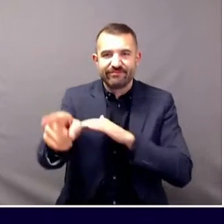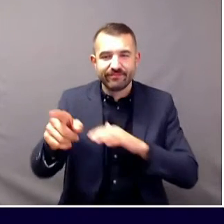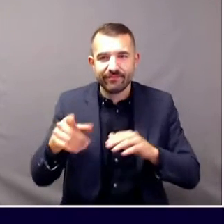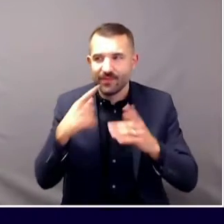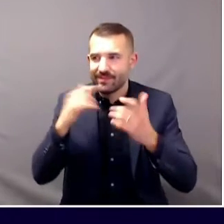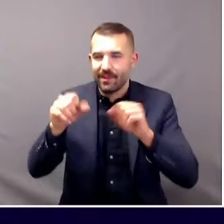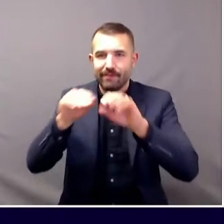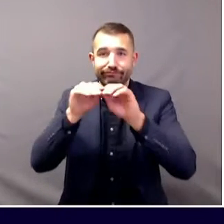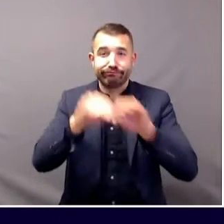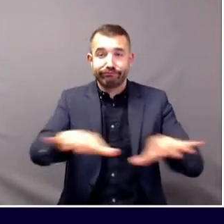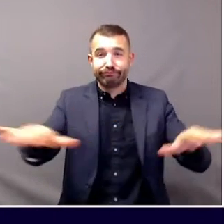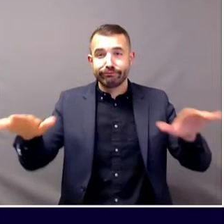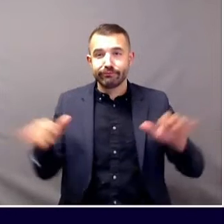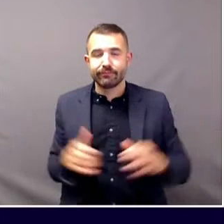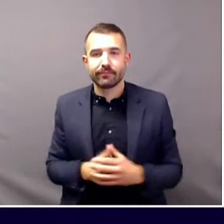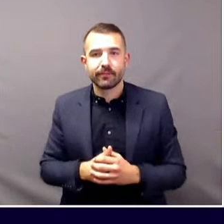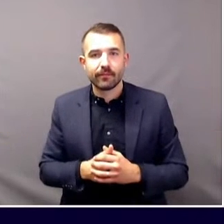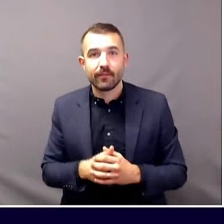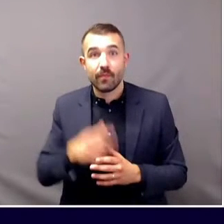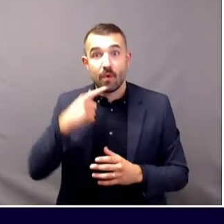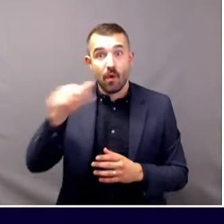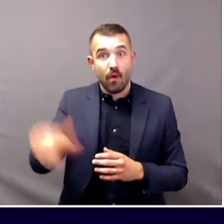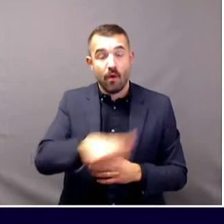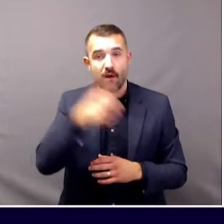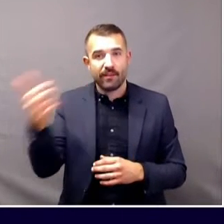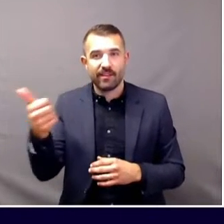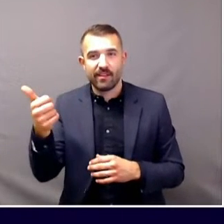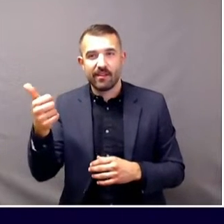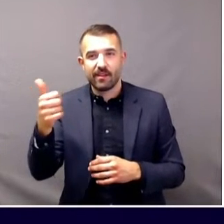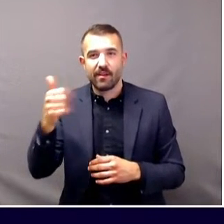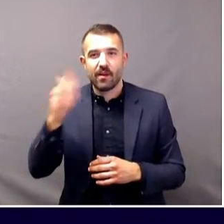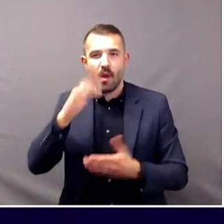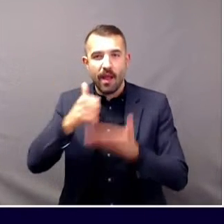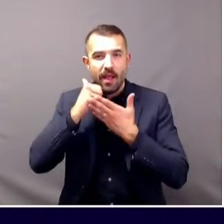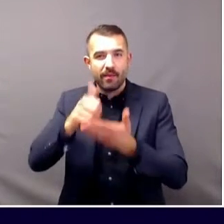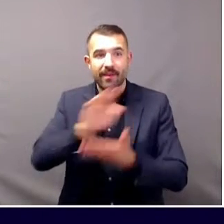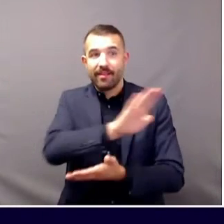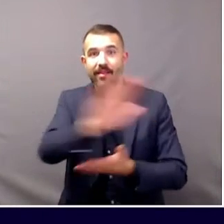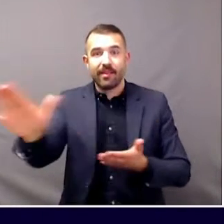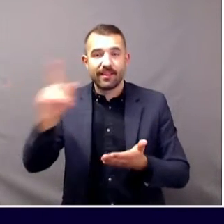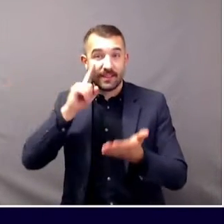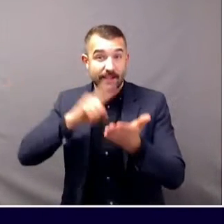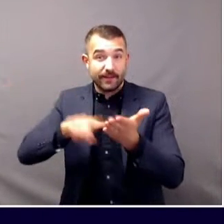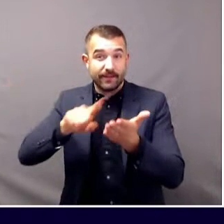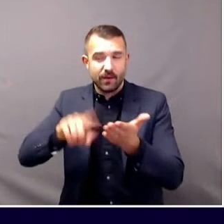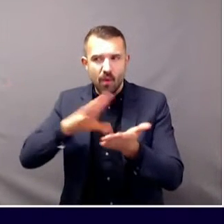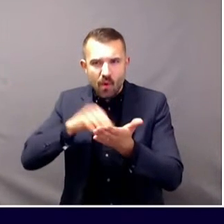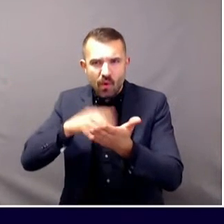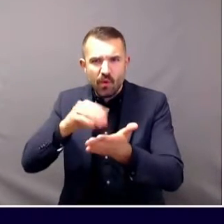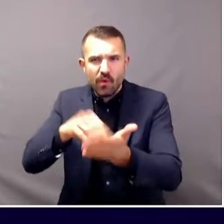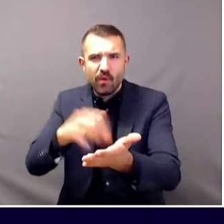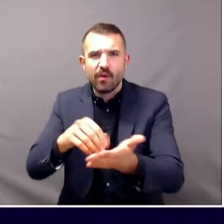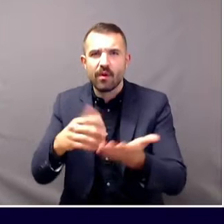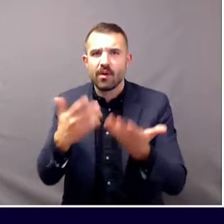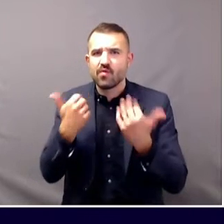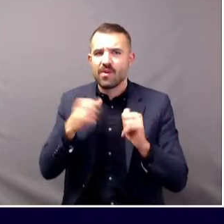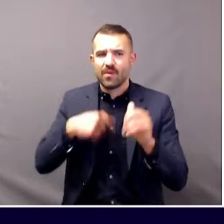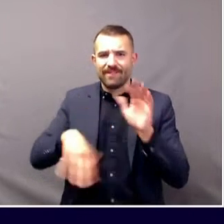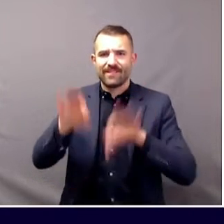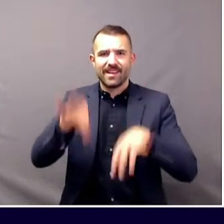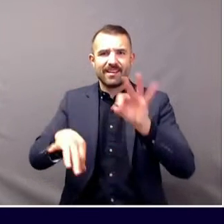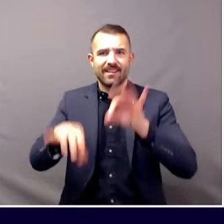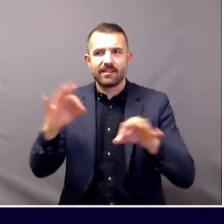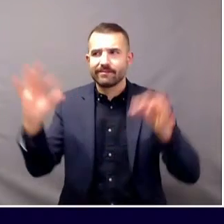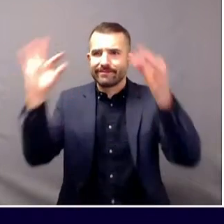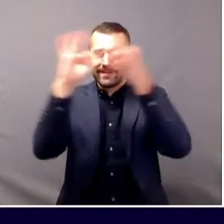other investigators keep front of mind is to look for connections between seemingly disparate